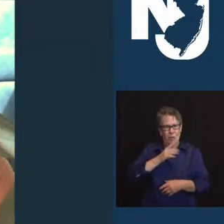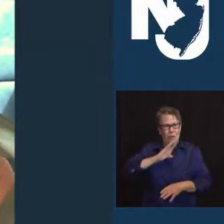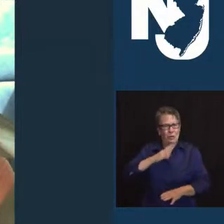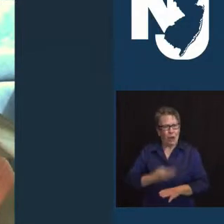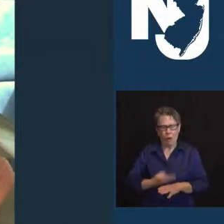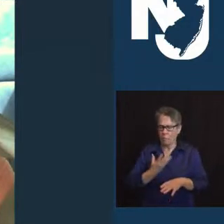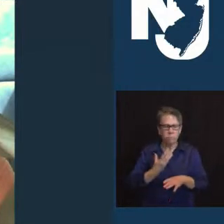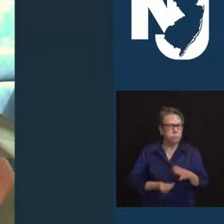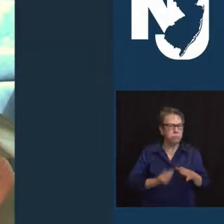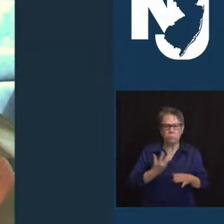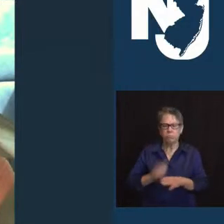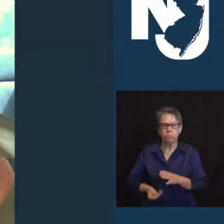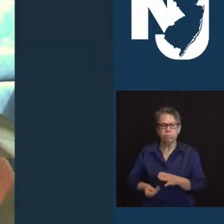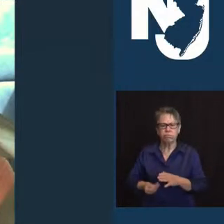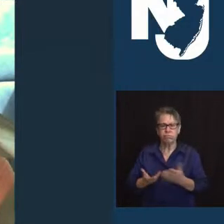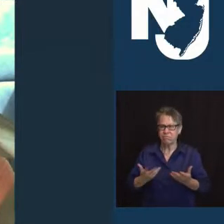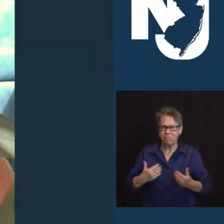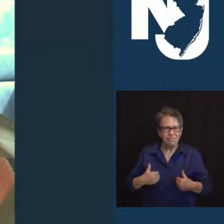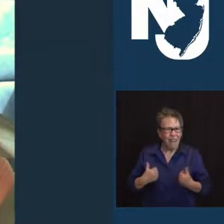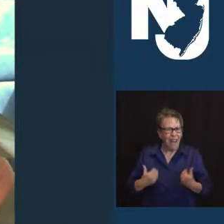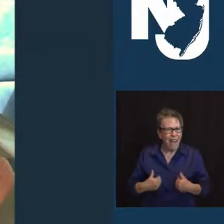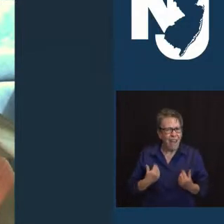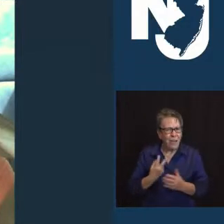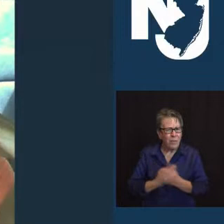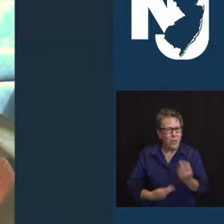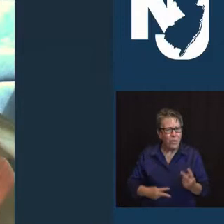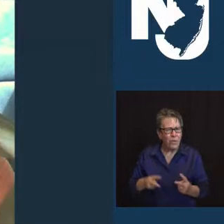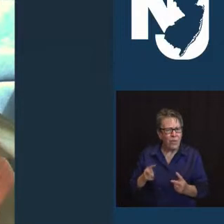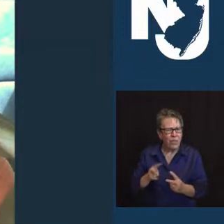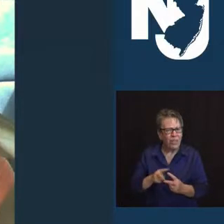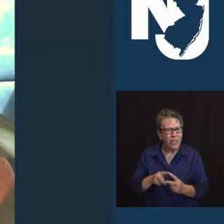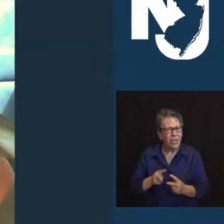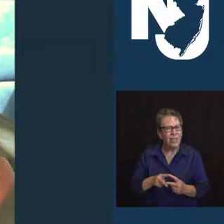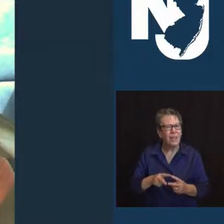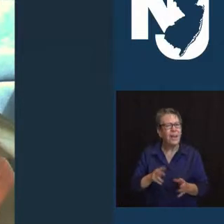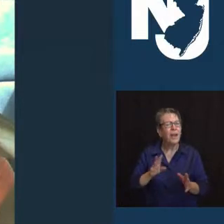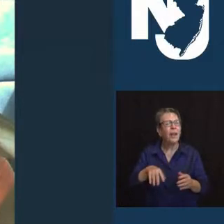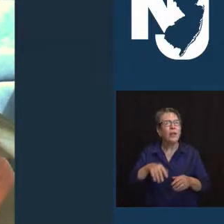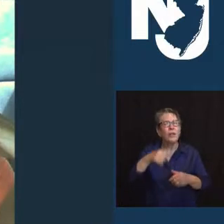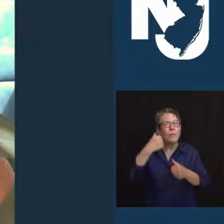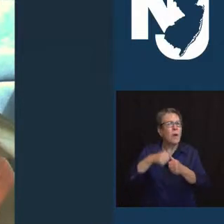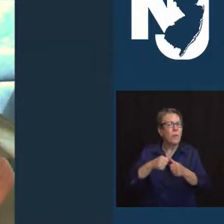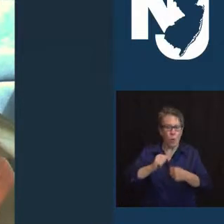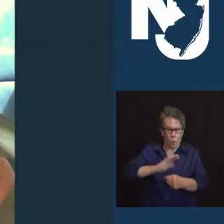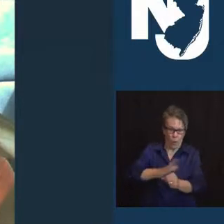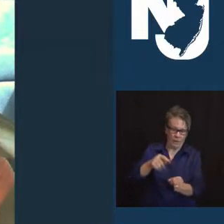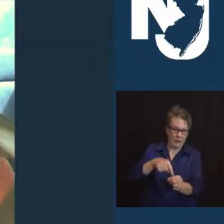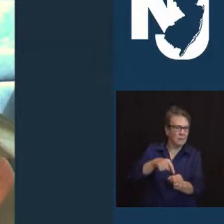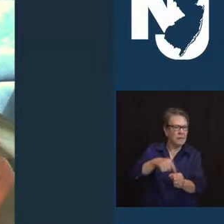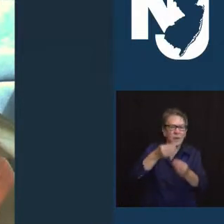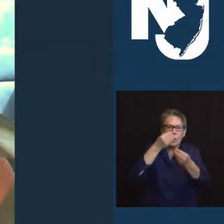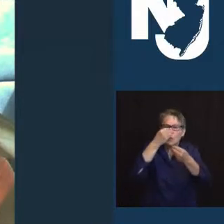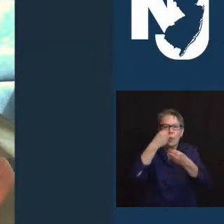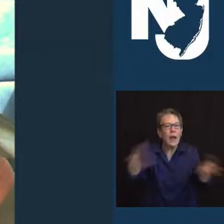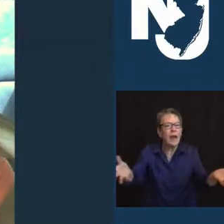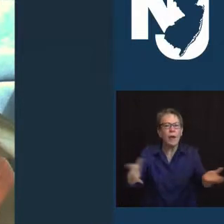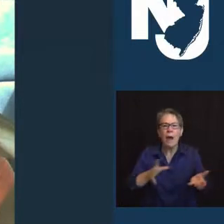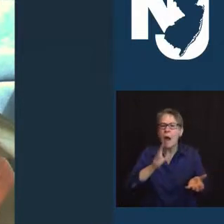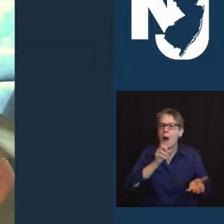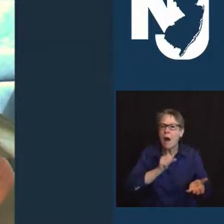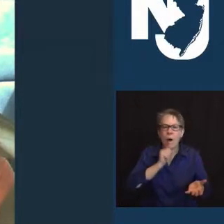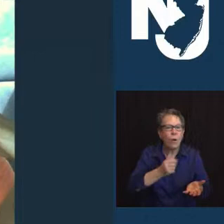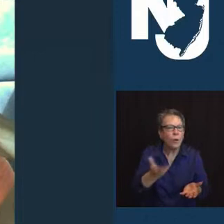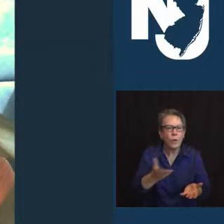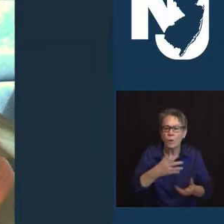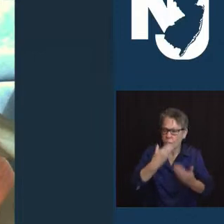this virus does not care about age or anything else. Our hearts are with the Byfield family and their friends, and may God bless